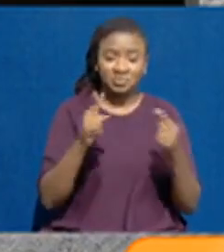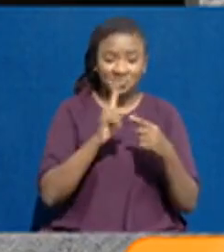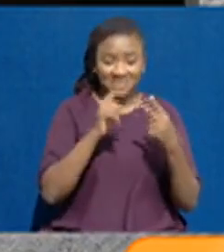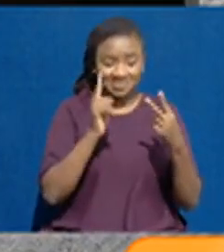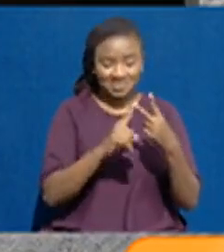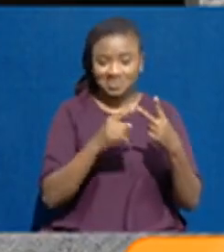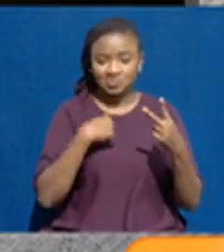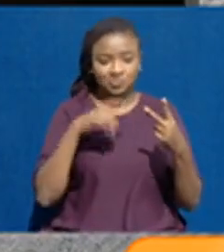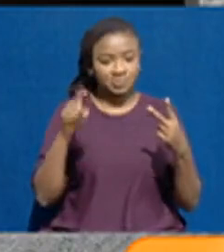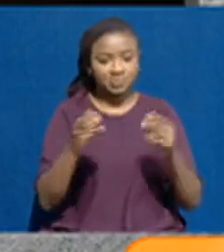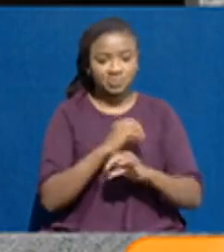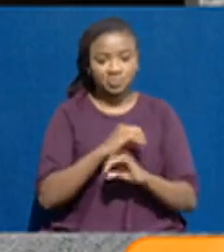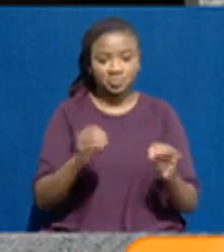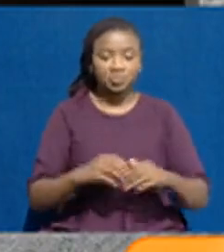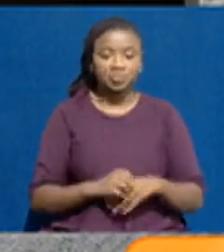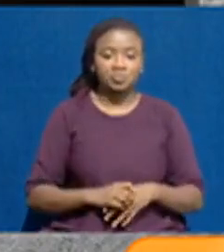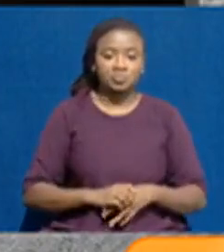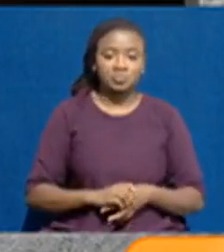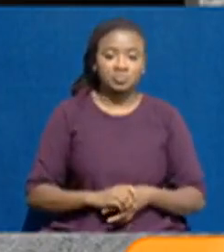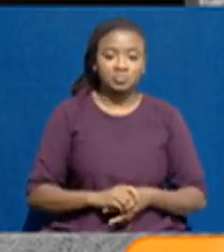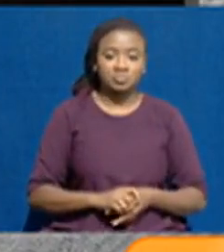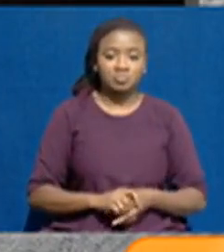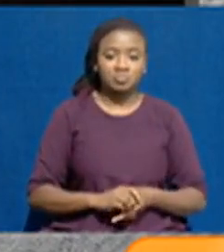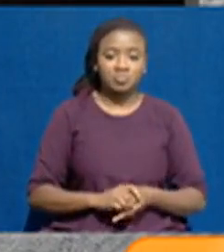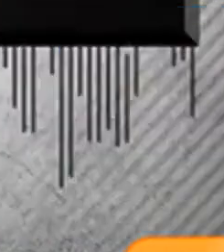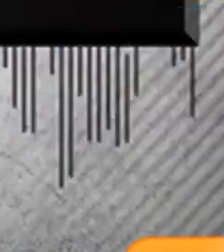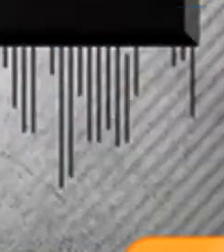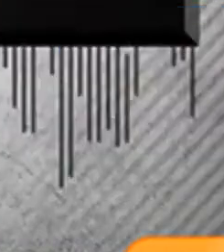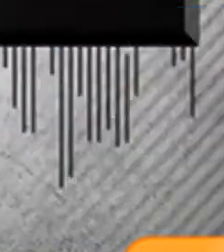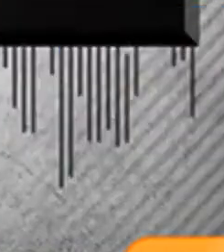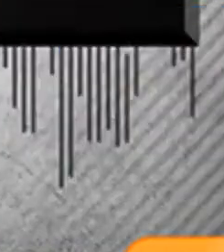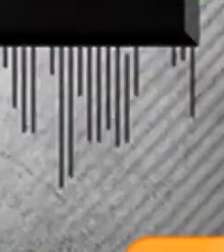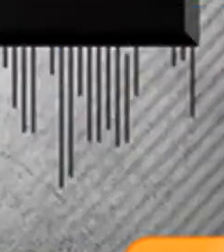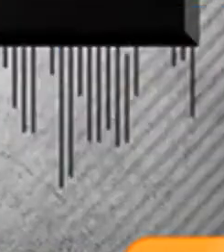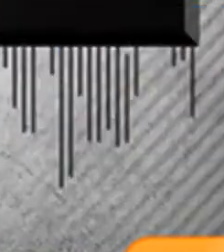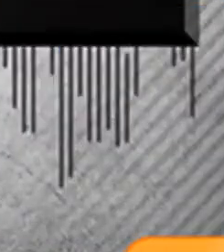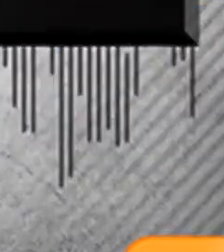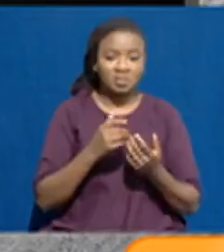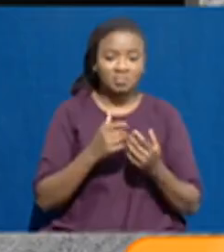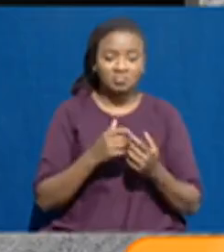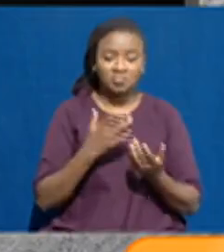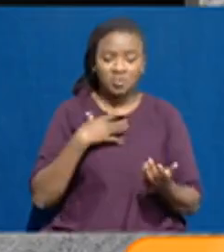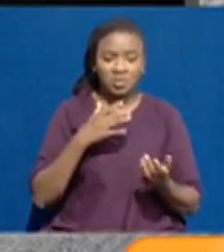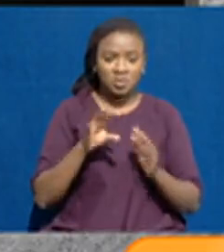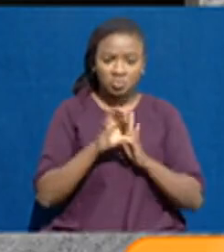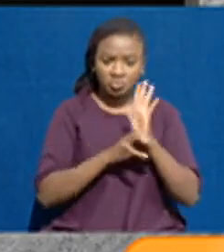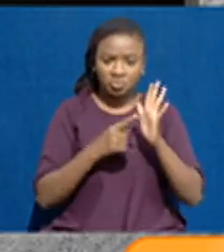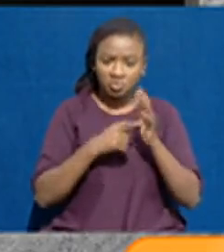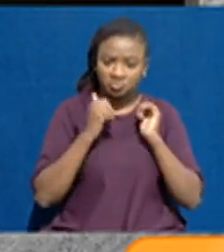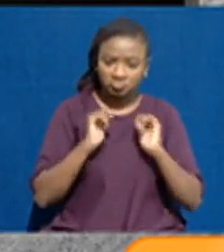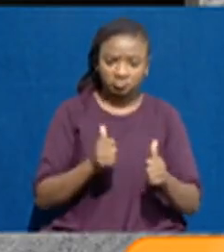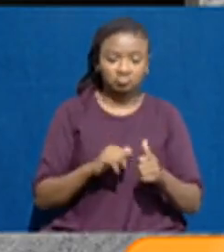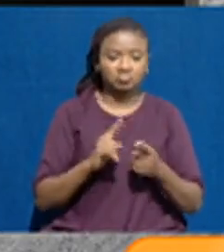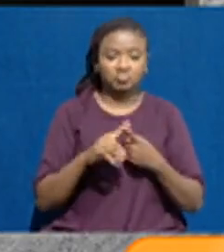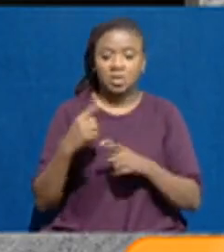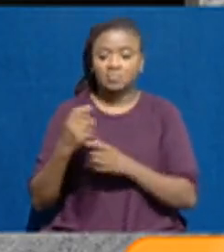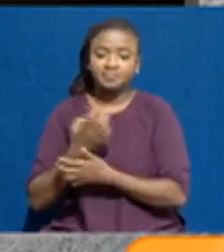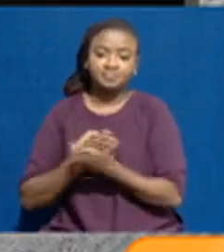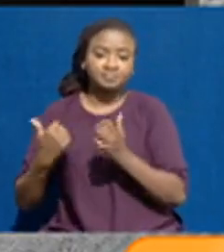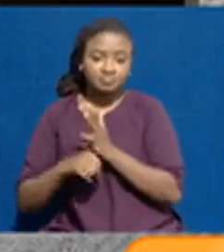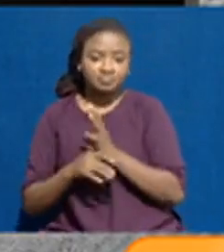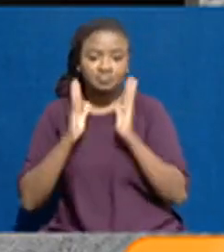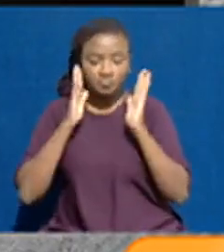sense, and they are going to create instability, which is not what we are asking for right now. We have a stable constitution, we have an economic crisis, let